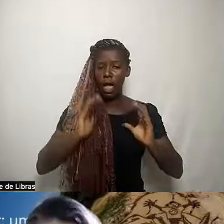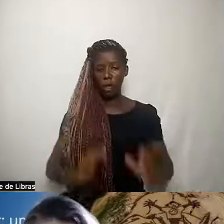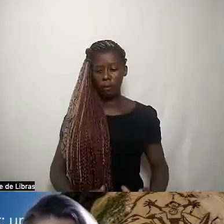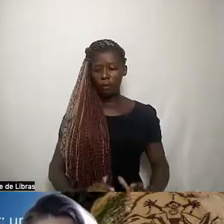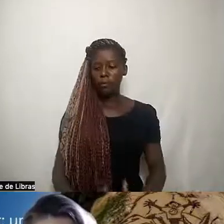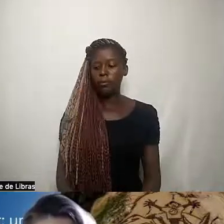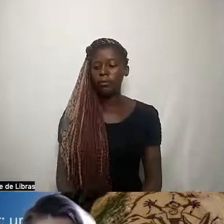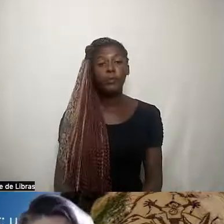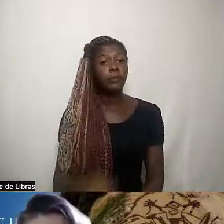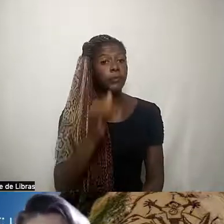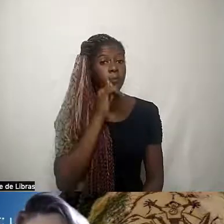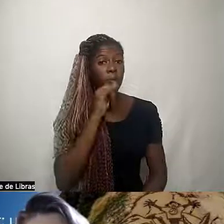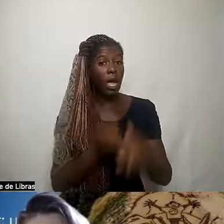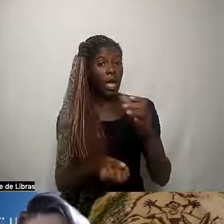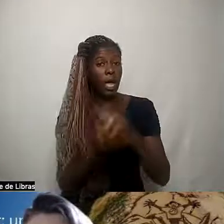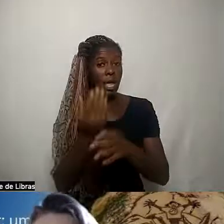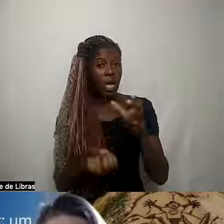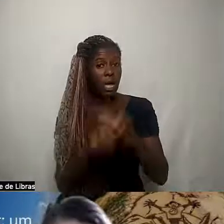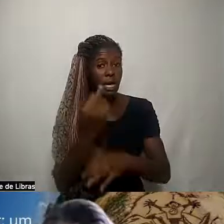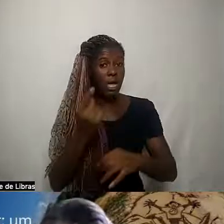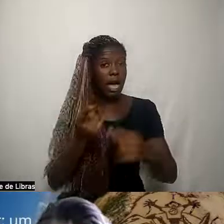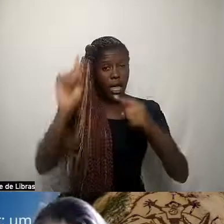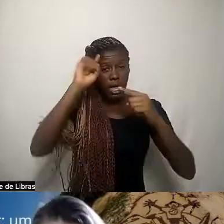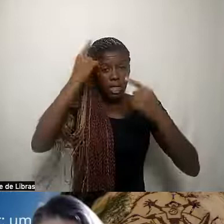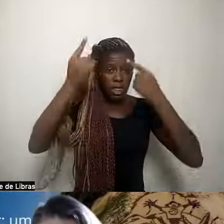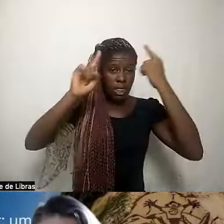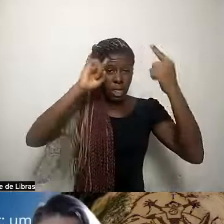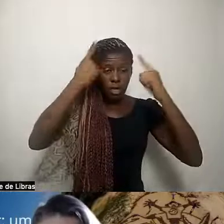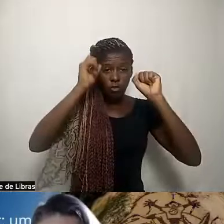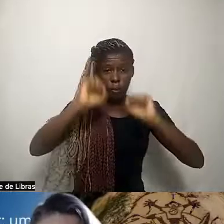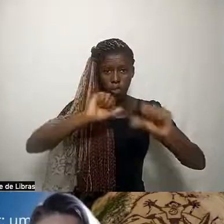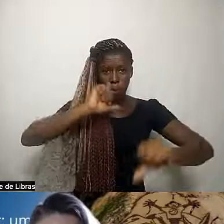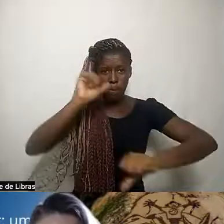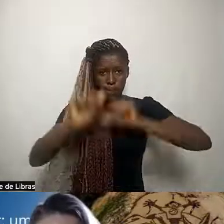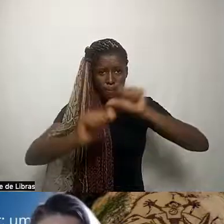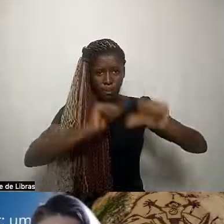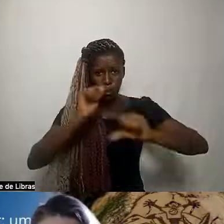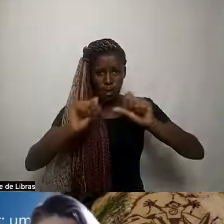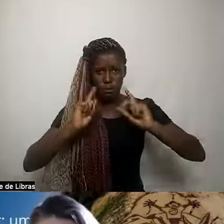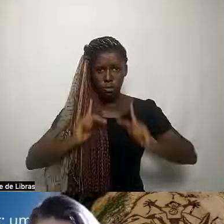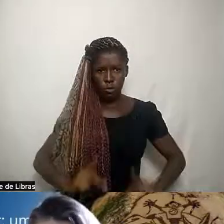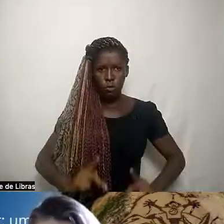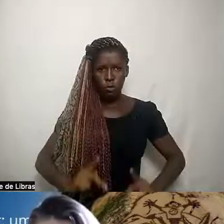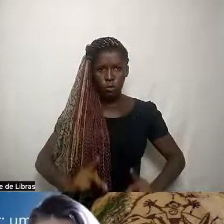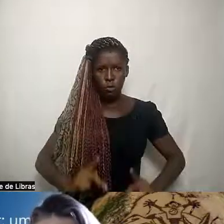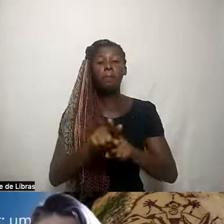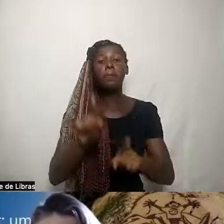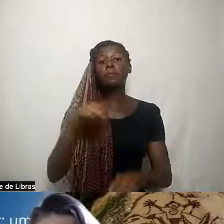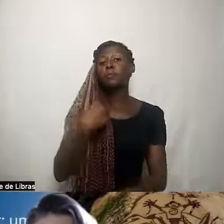For example, enterprises that can change their attitude and minimize their impacts.